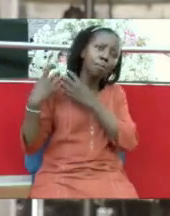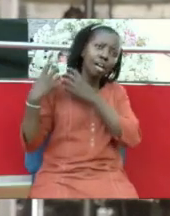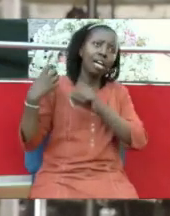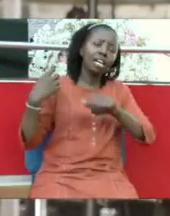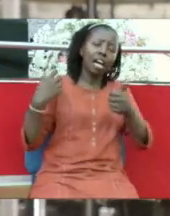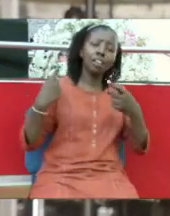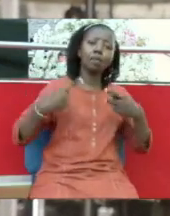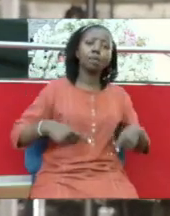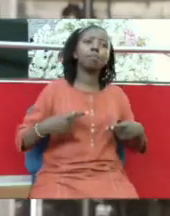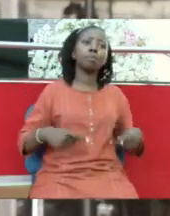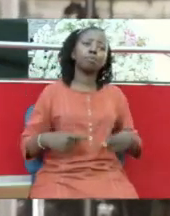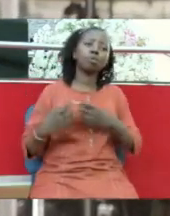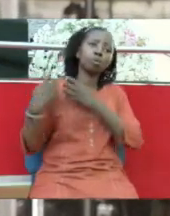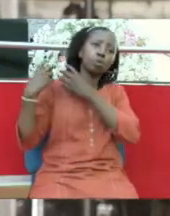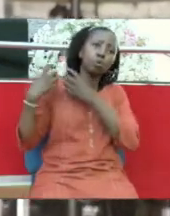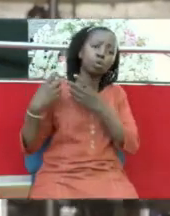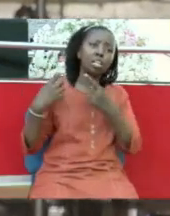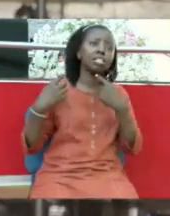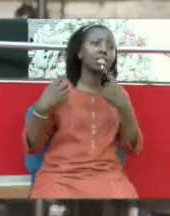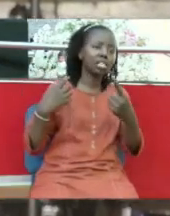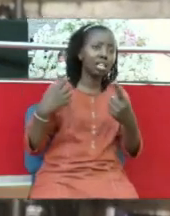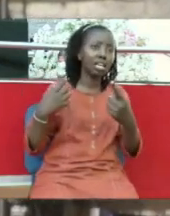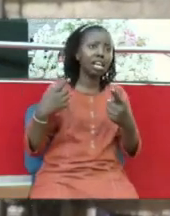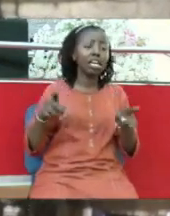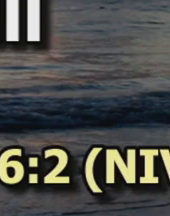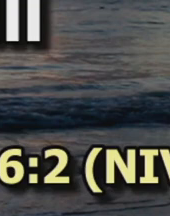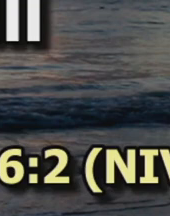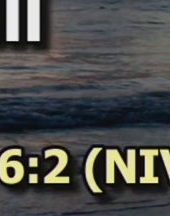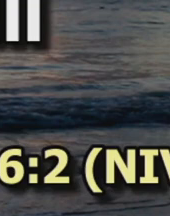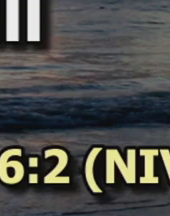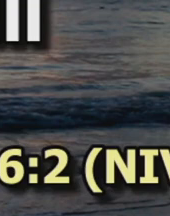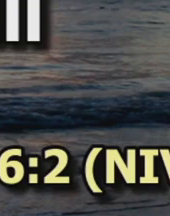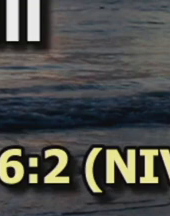then before he finishes, he says, you must carry your own load.